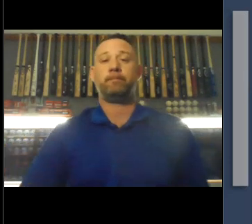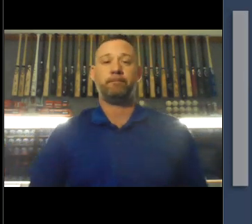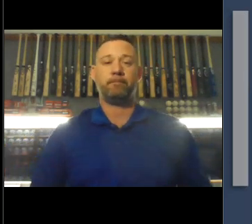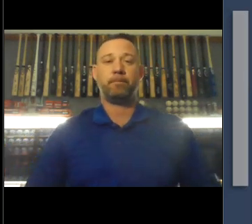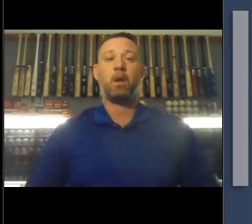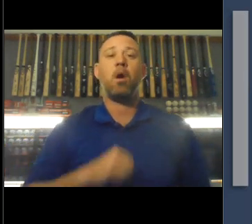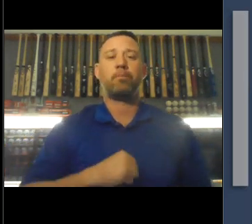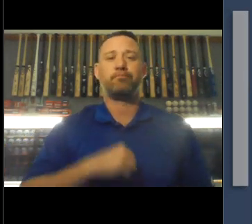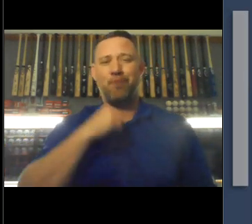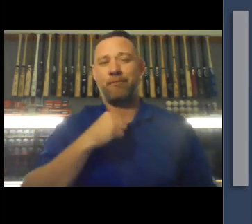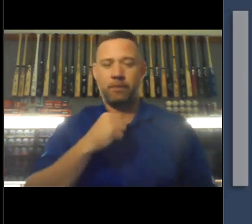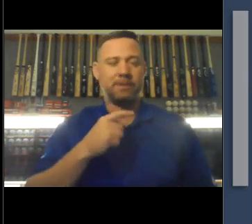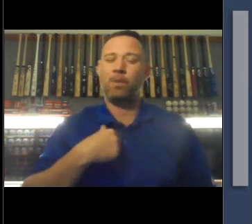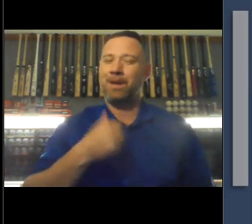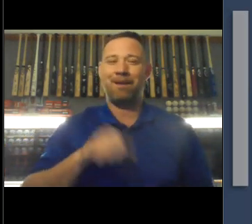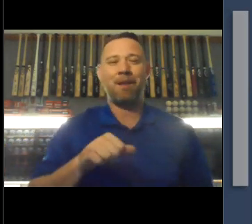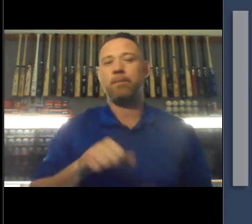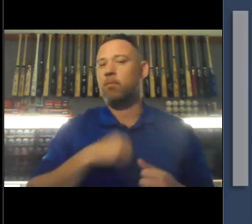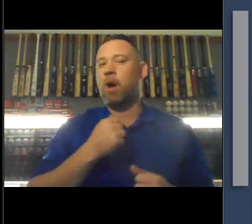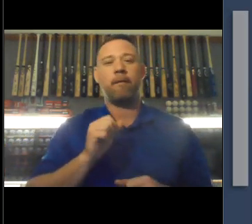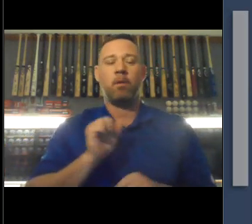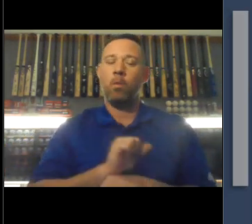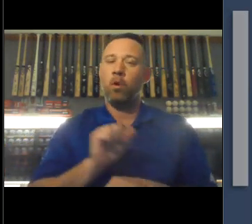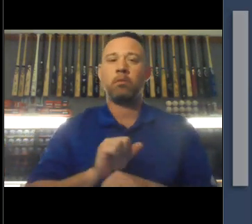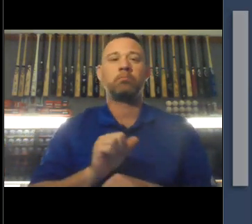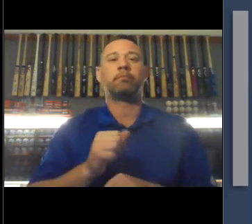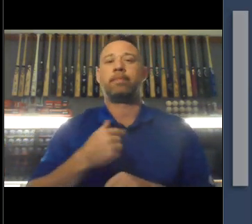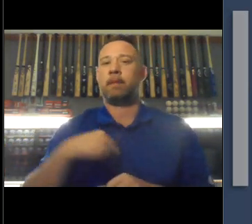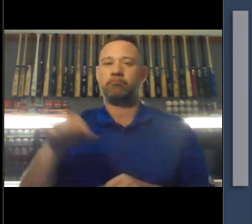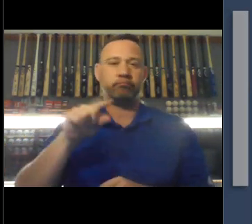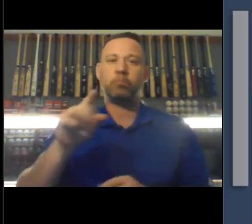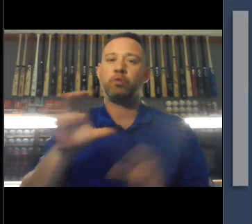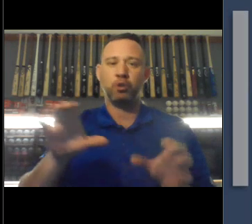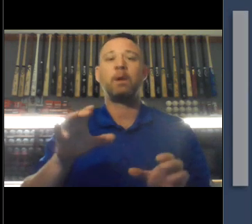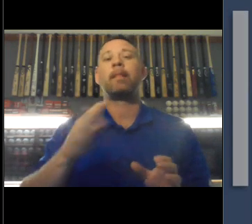and the work that our workers do is really phenomenal. So, but thank you very much for recognizing